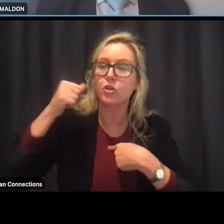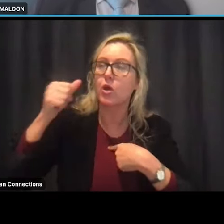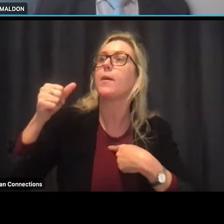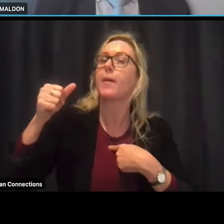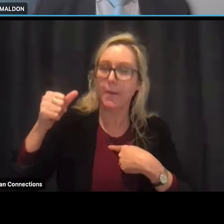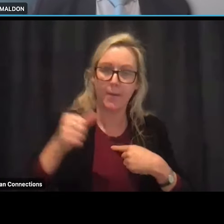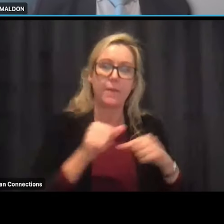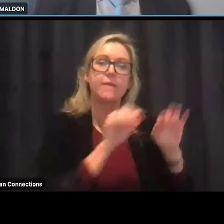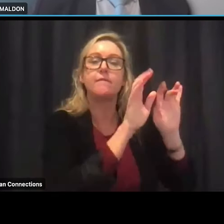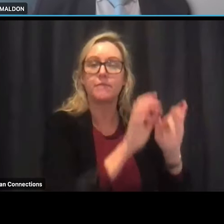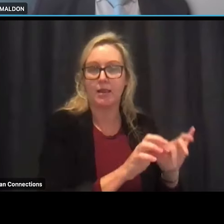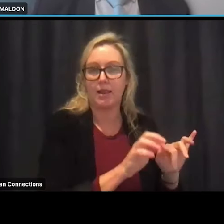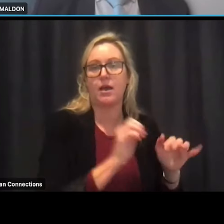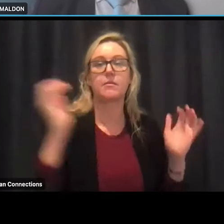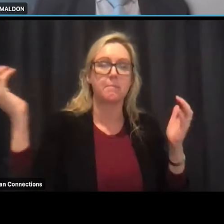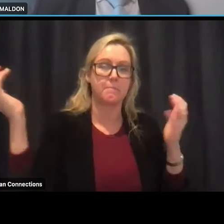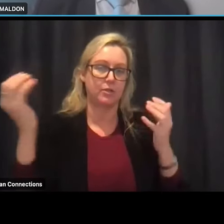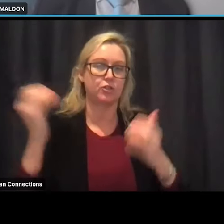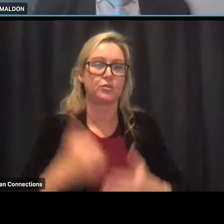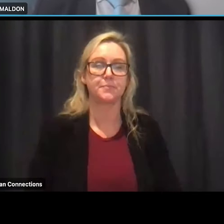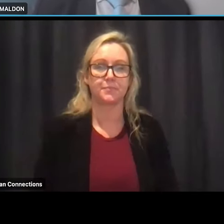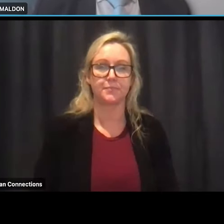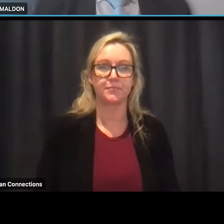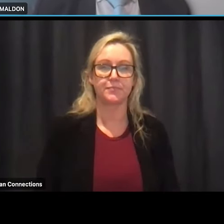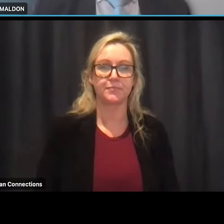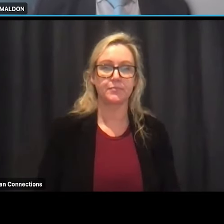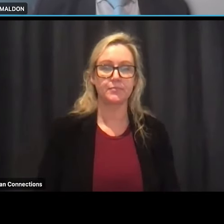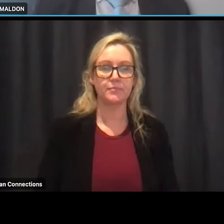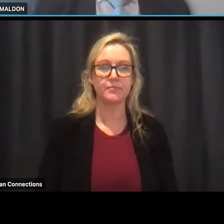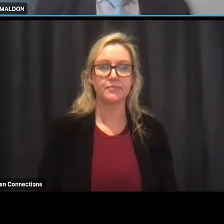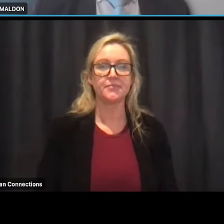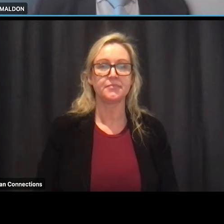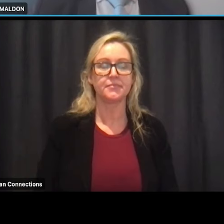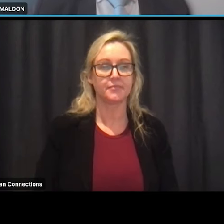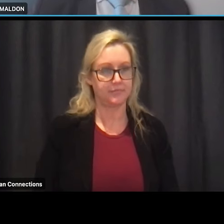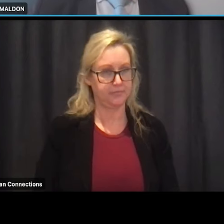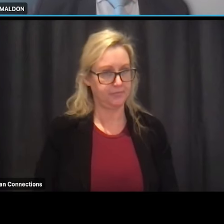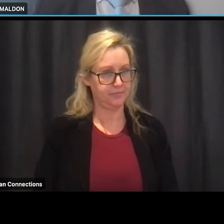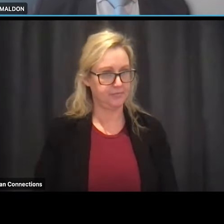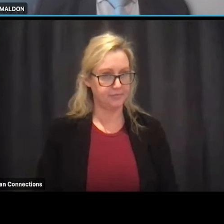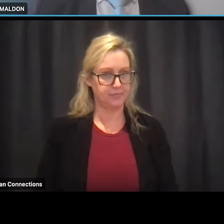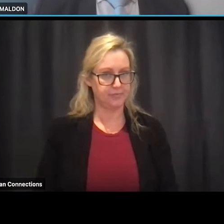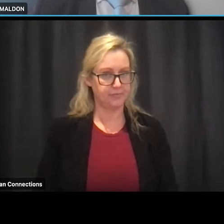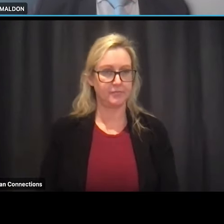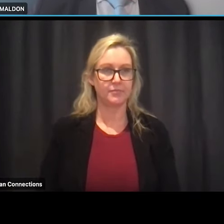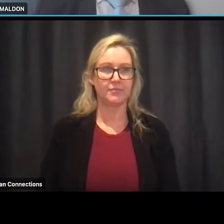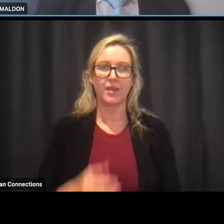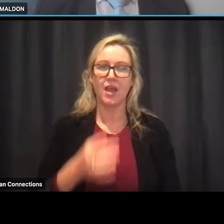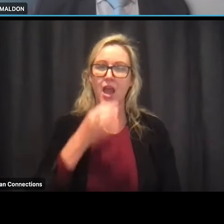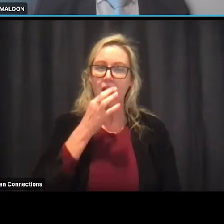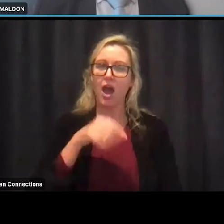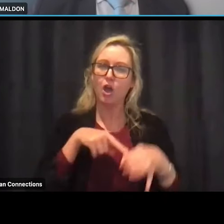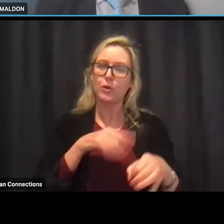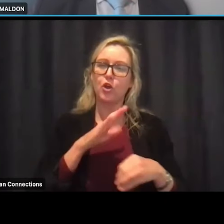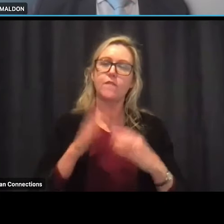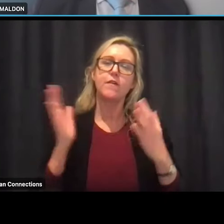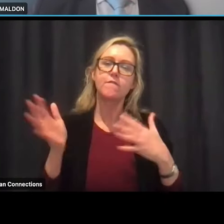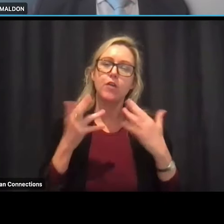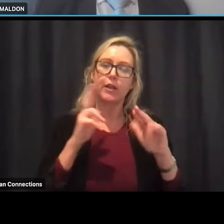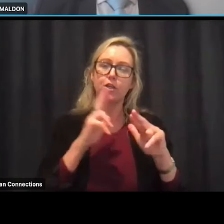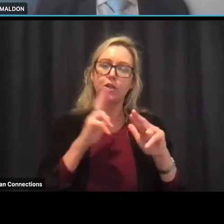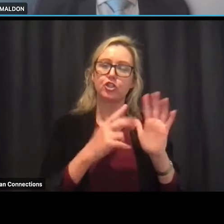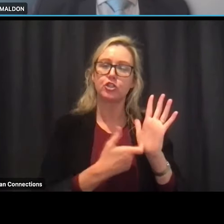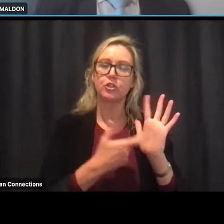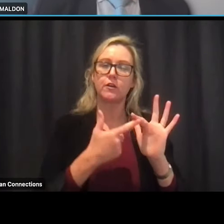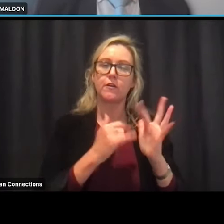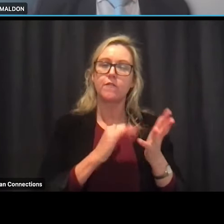link. So next slide, please. Why are we asking these questions about fresh food, food